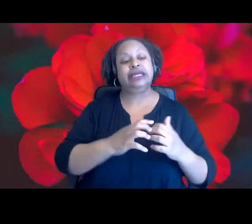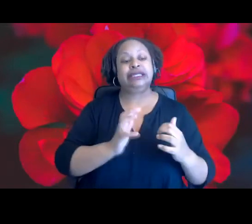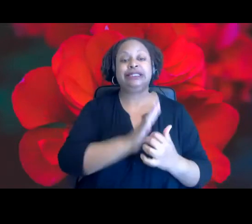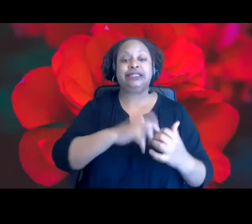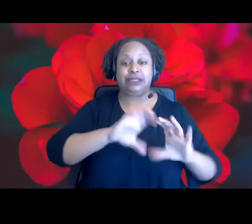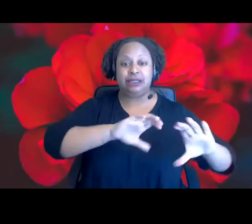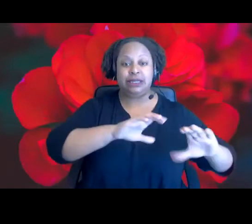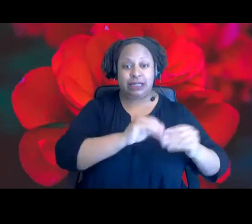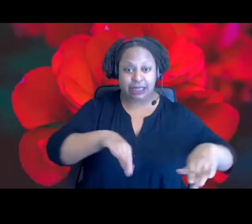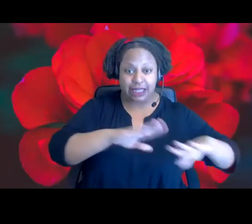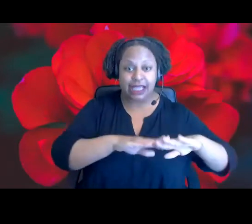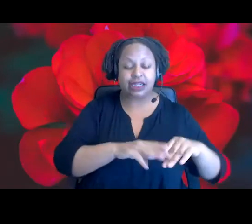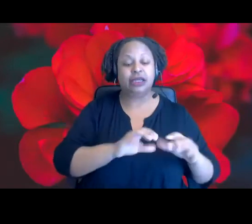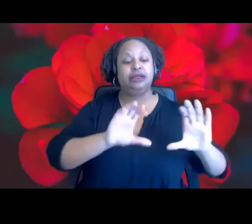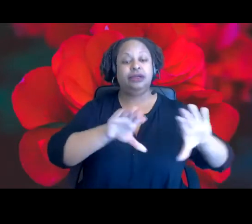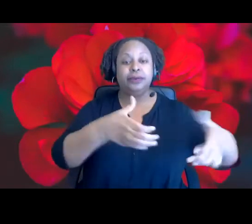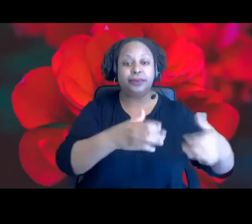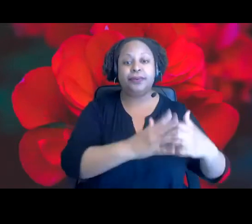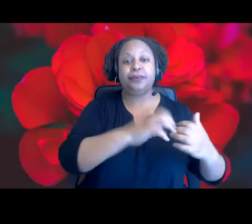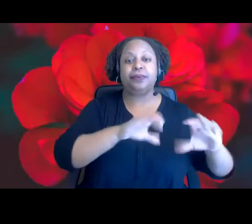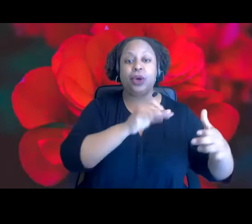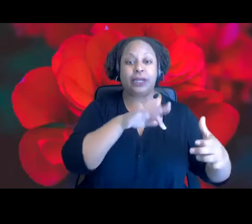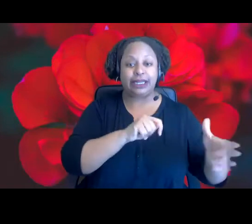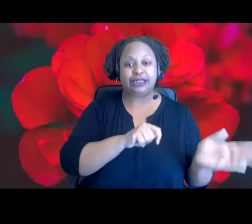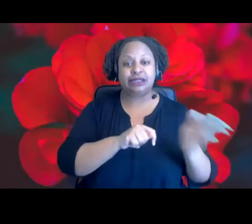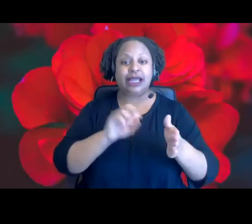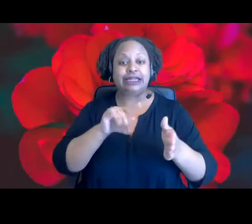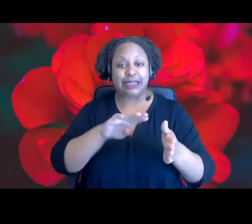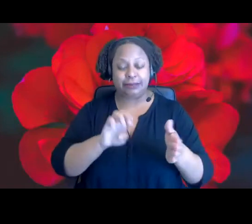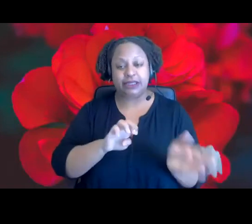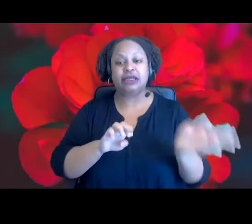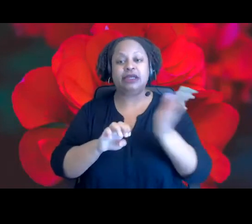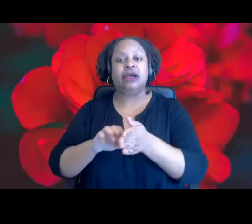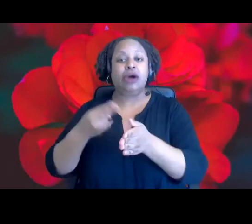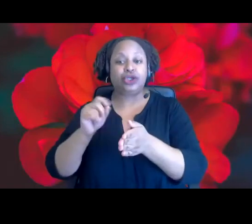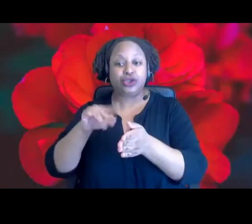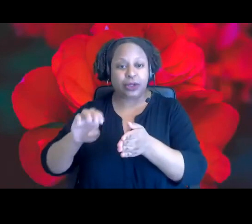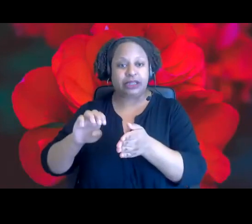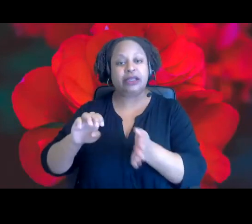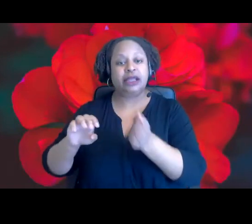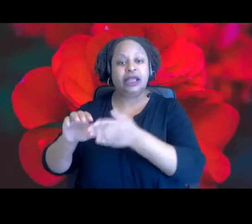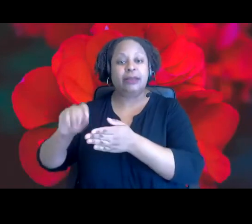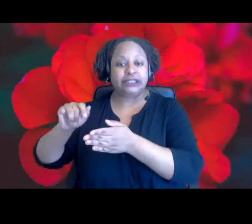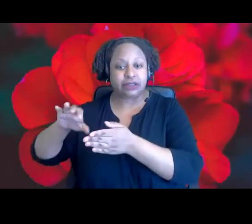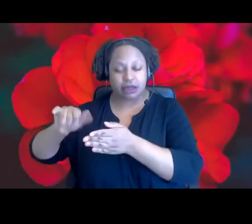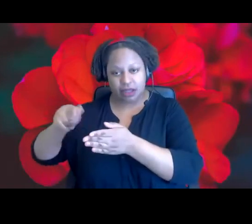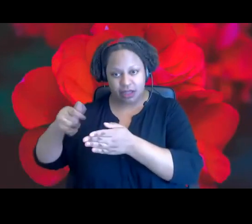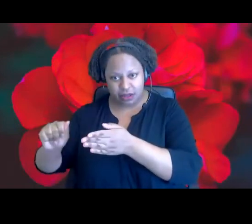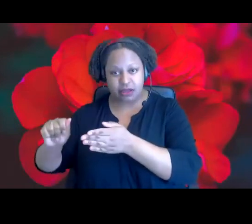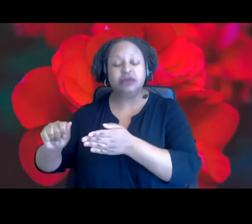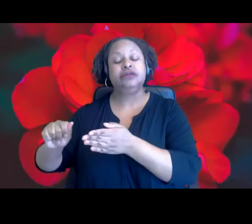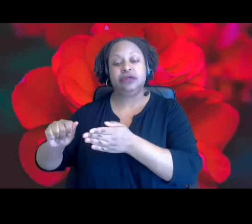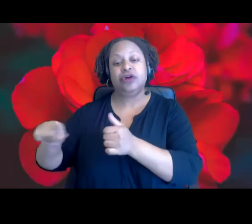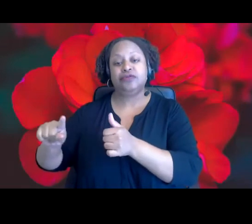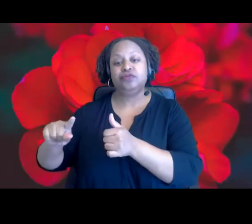Anishinaabe Nation, the Haudenosaunee Confederacy, and the Mississaugas of the Credit First Nation. Today, Toronto is still the home